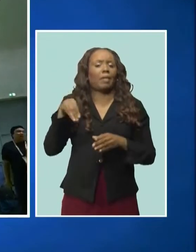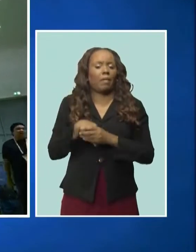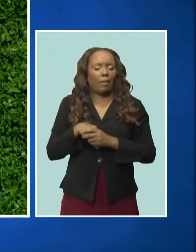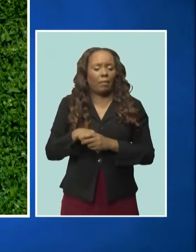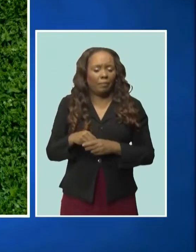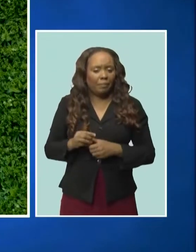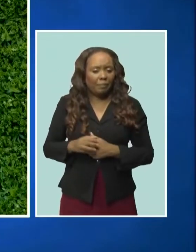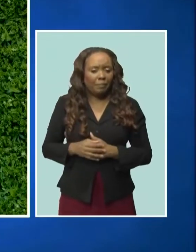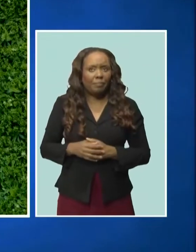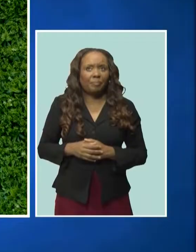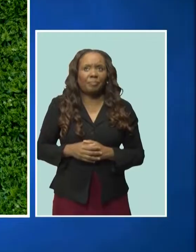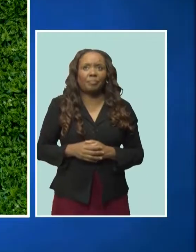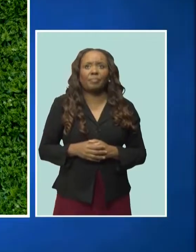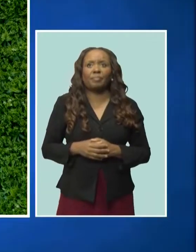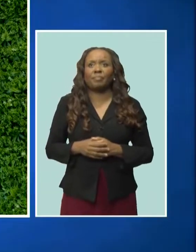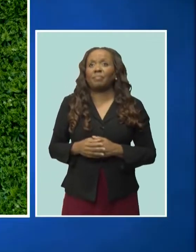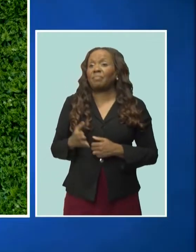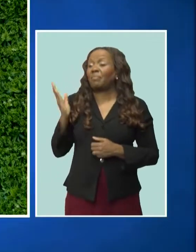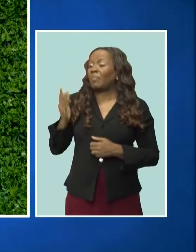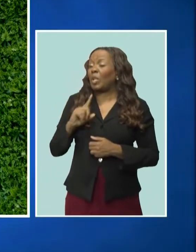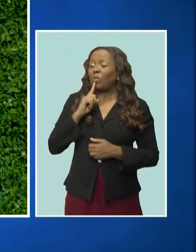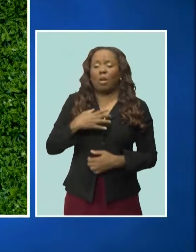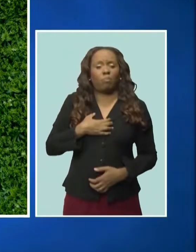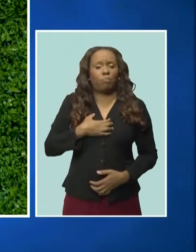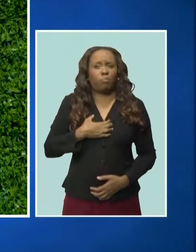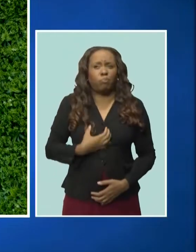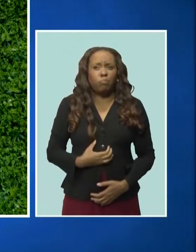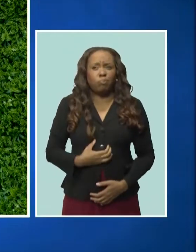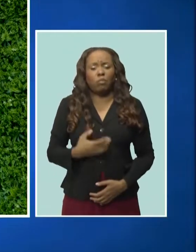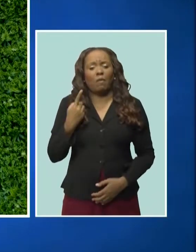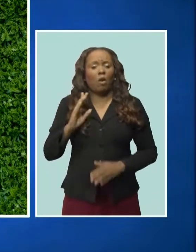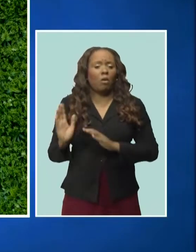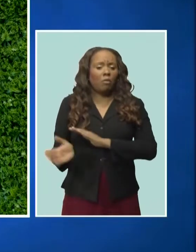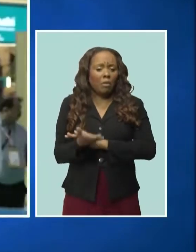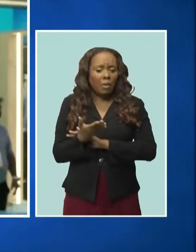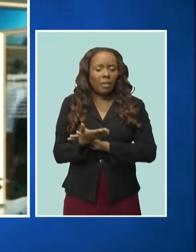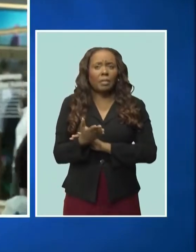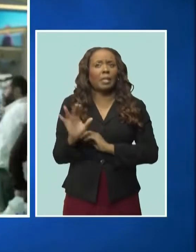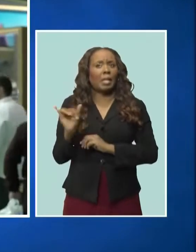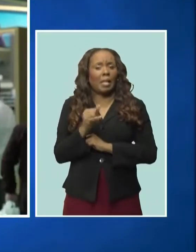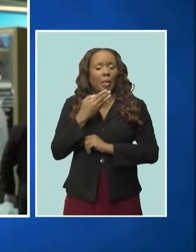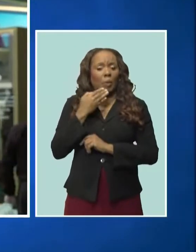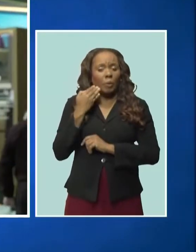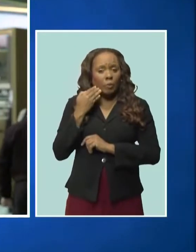There's a real passion here for cricket, similar to what we get back home. And we told